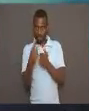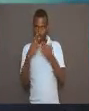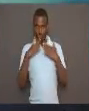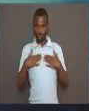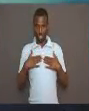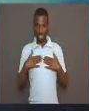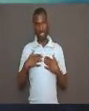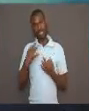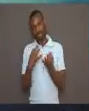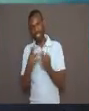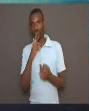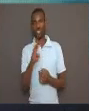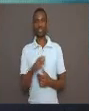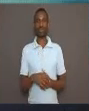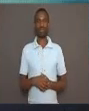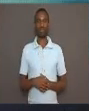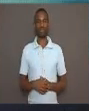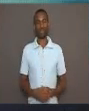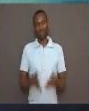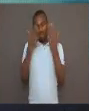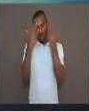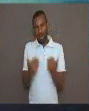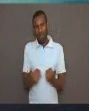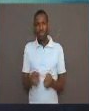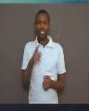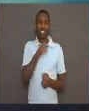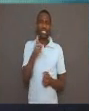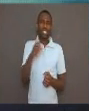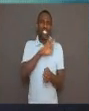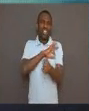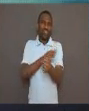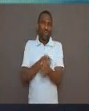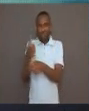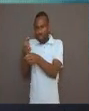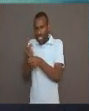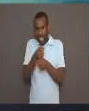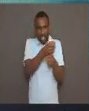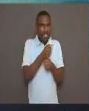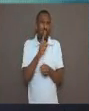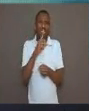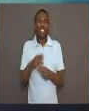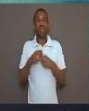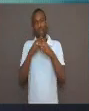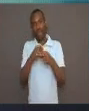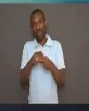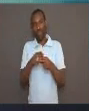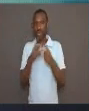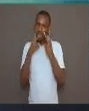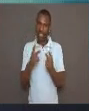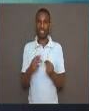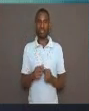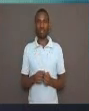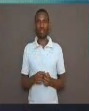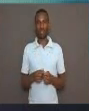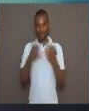Now that we know what these forces of attraction are called, let us